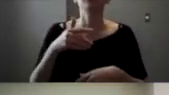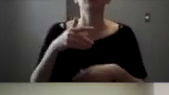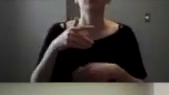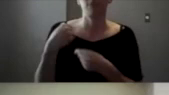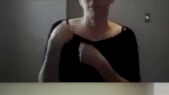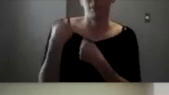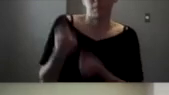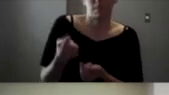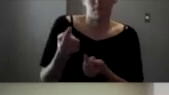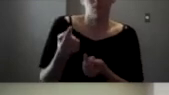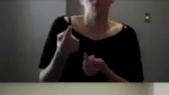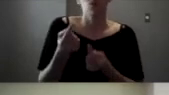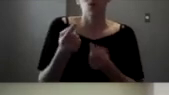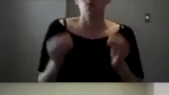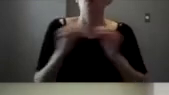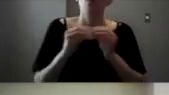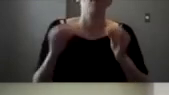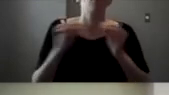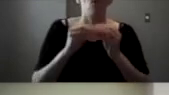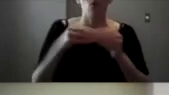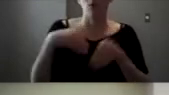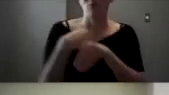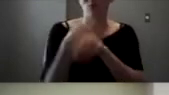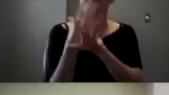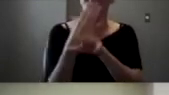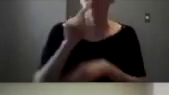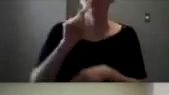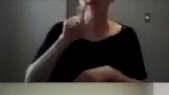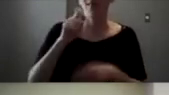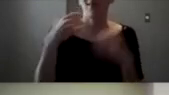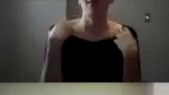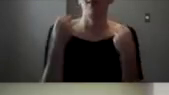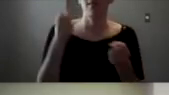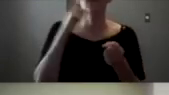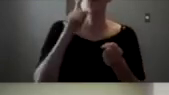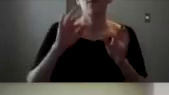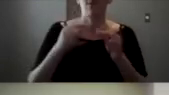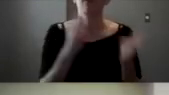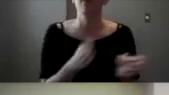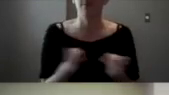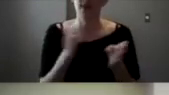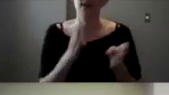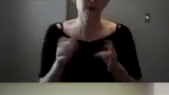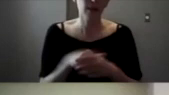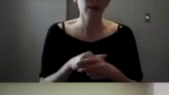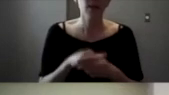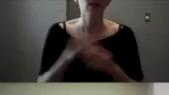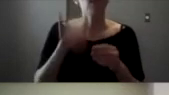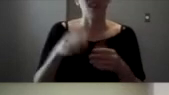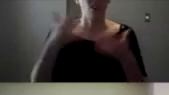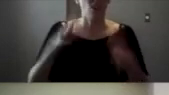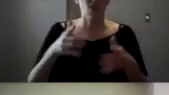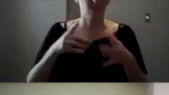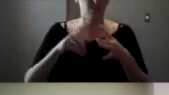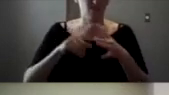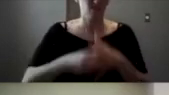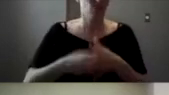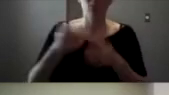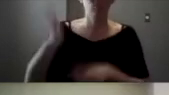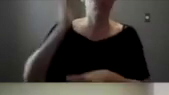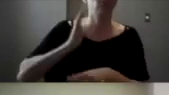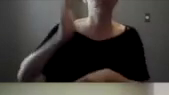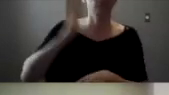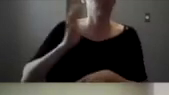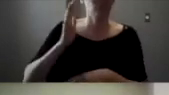movement toward telehealth services in the world of family planning. And obviously that's something that has been going on for years. There are a number